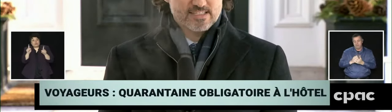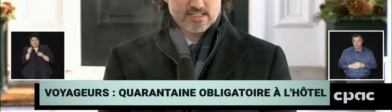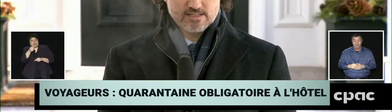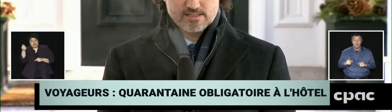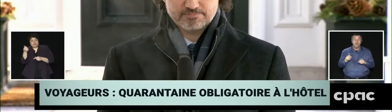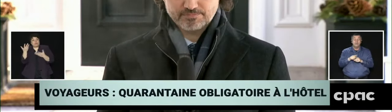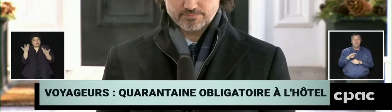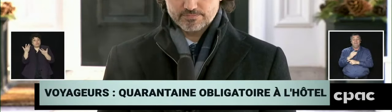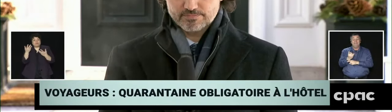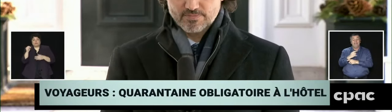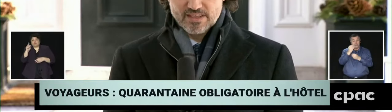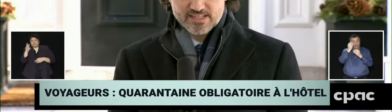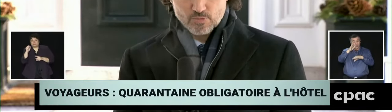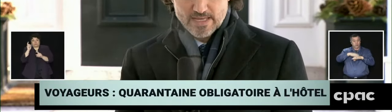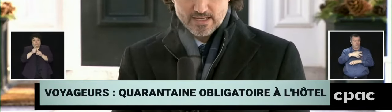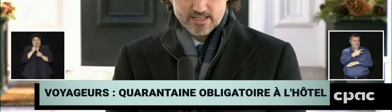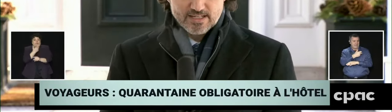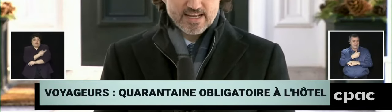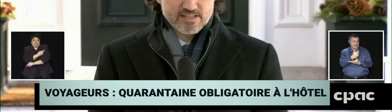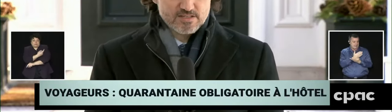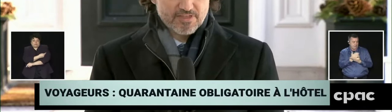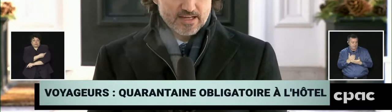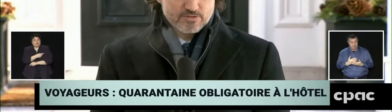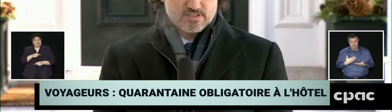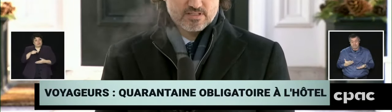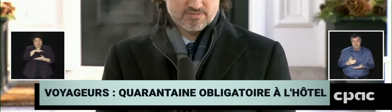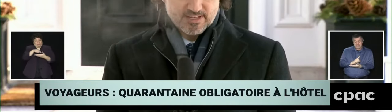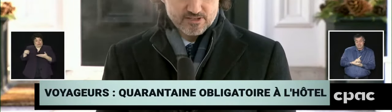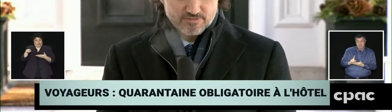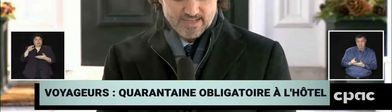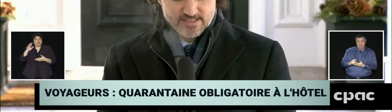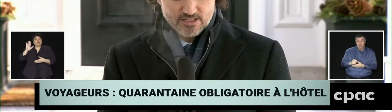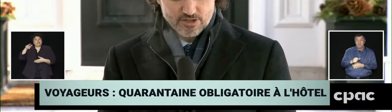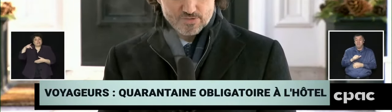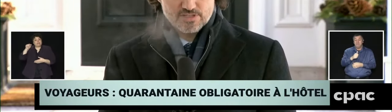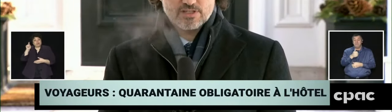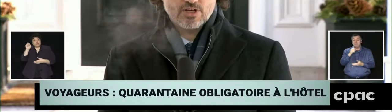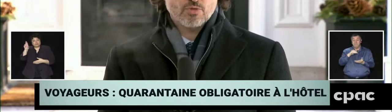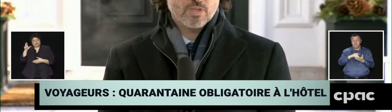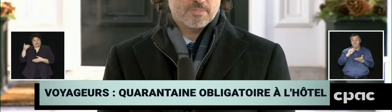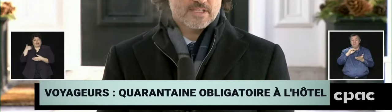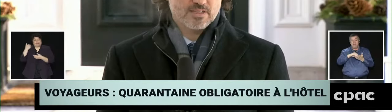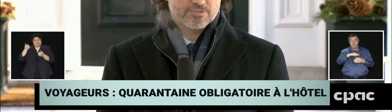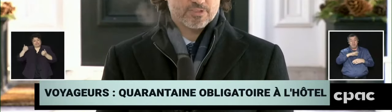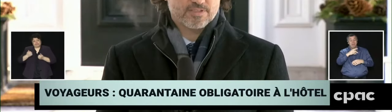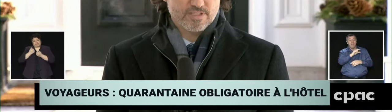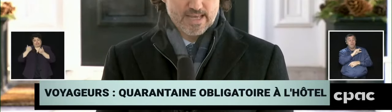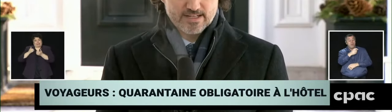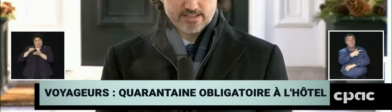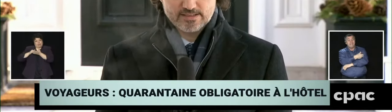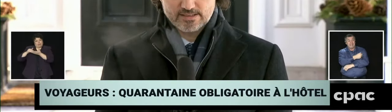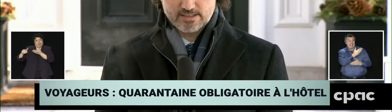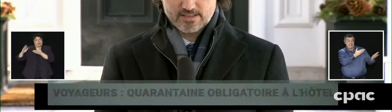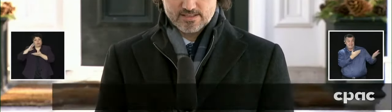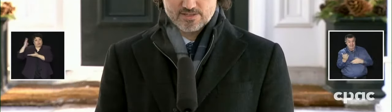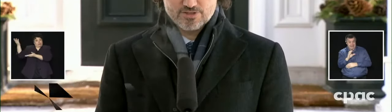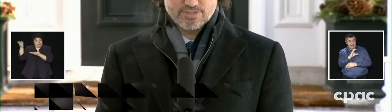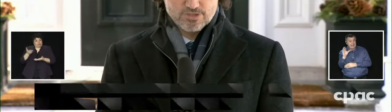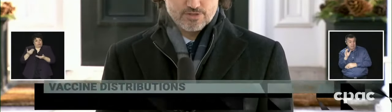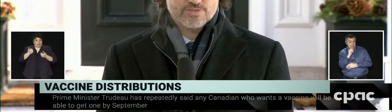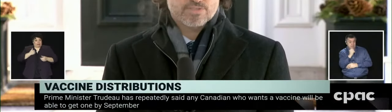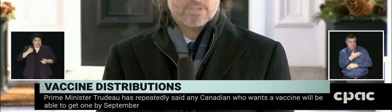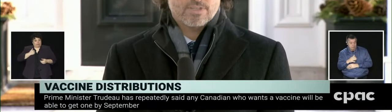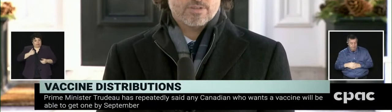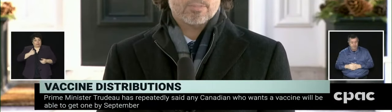on vaccines. This week, tens of thousands of Pfizer vaccine doses will be delivered to Canada. This is